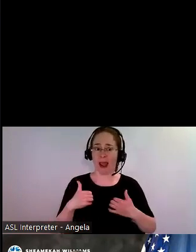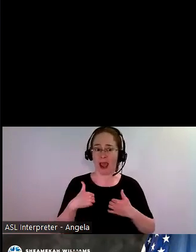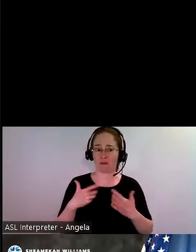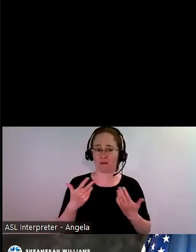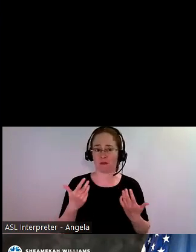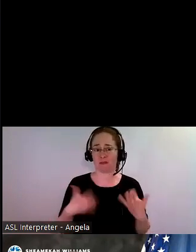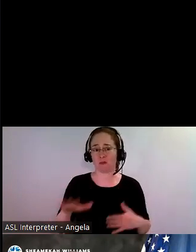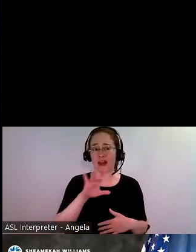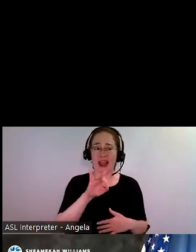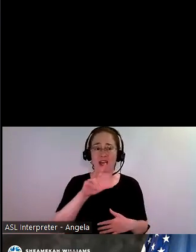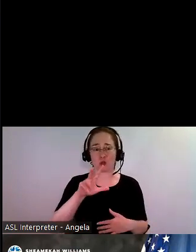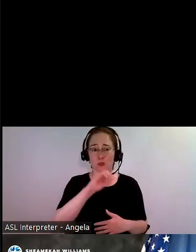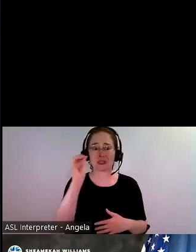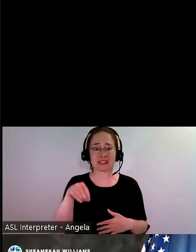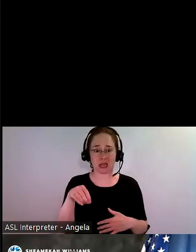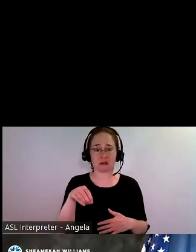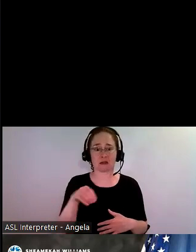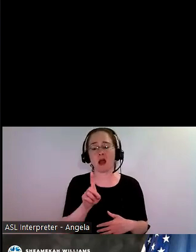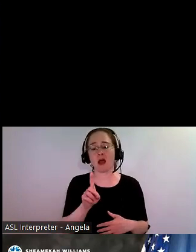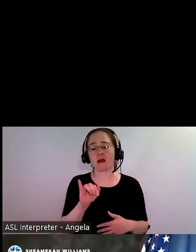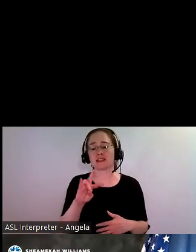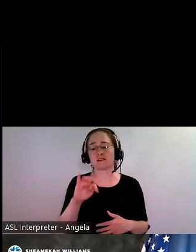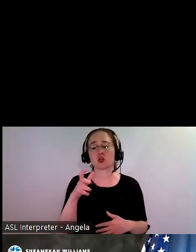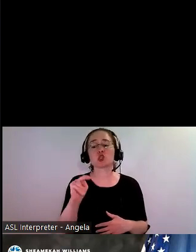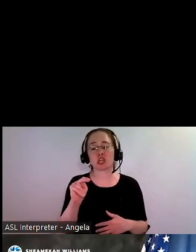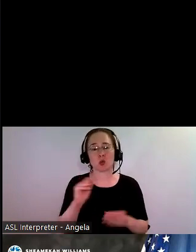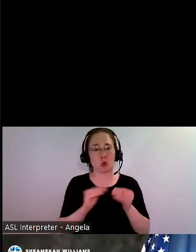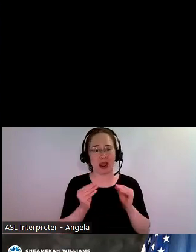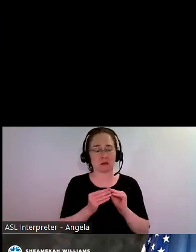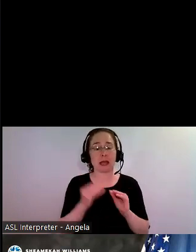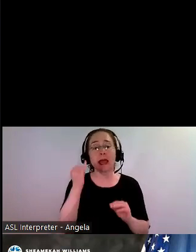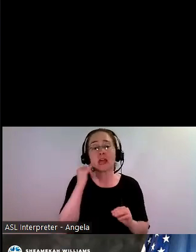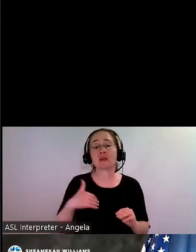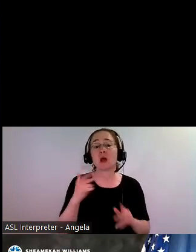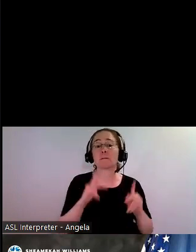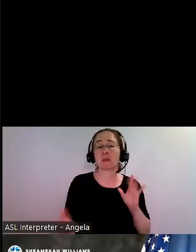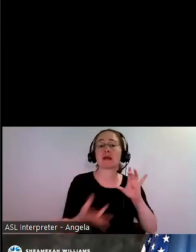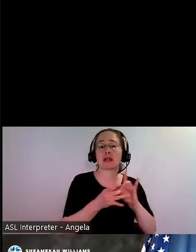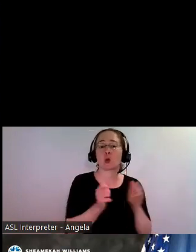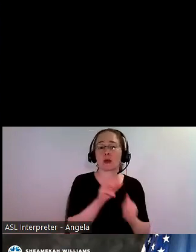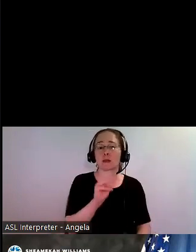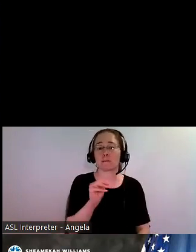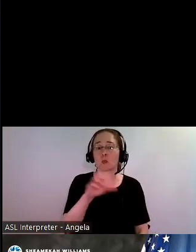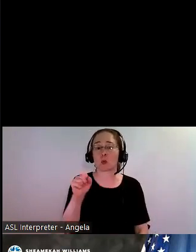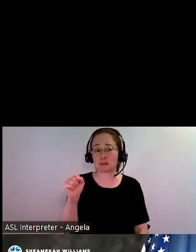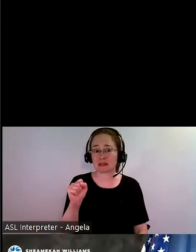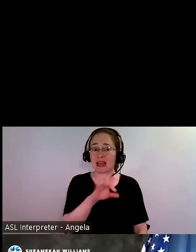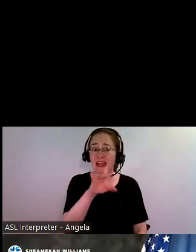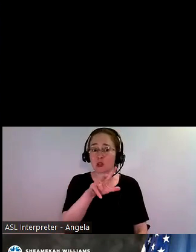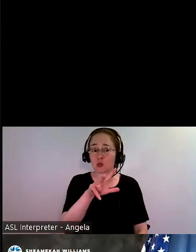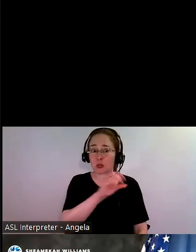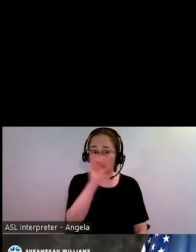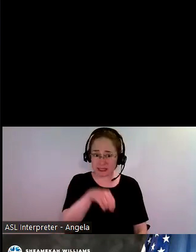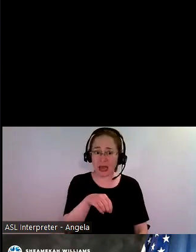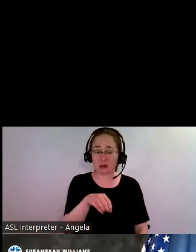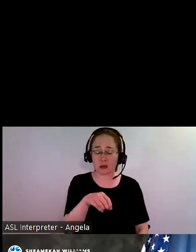right now an 83% diversion rate. That means if our young people come in contact with our mobile response system, 83% diversion. That means